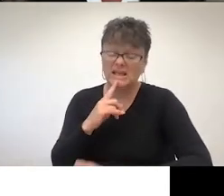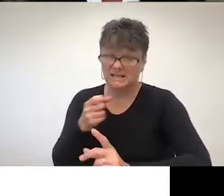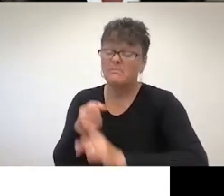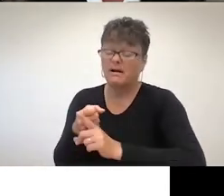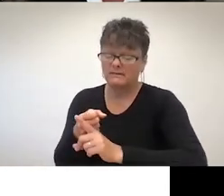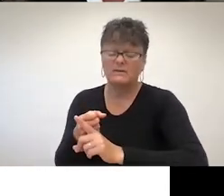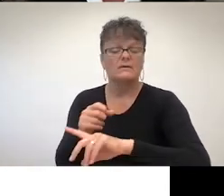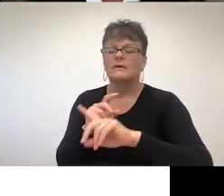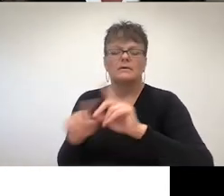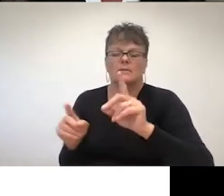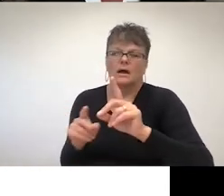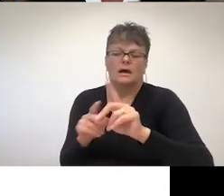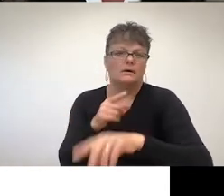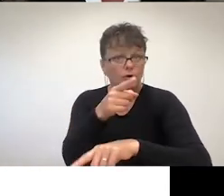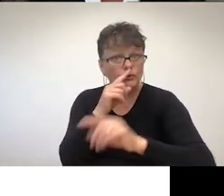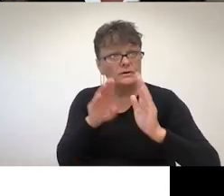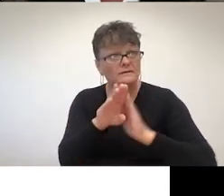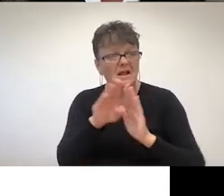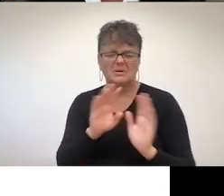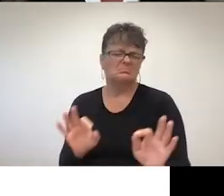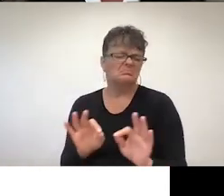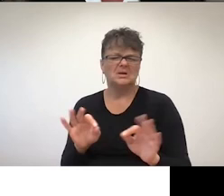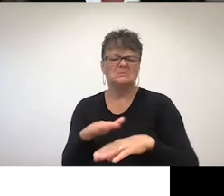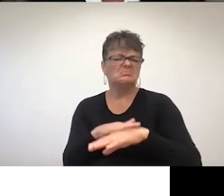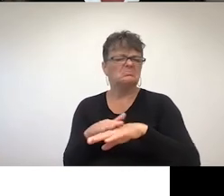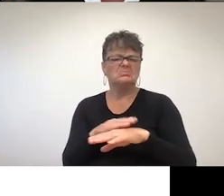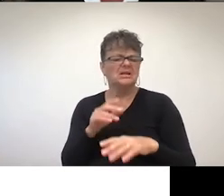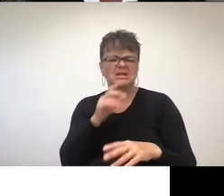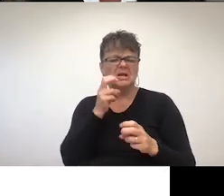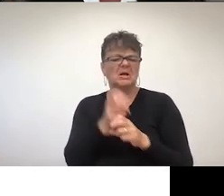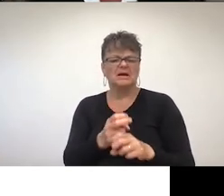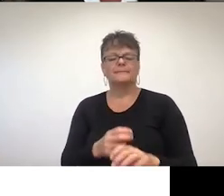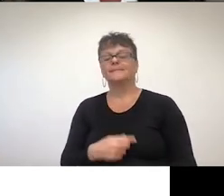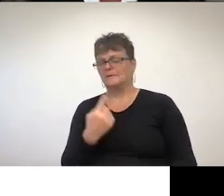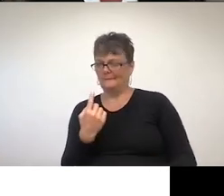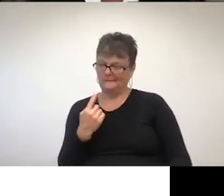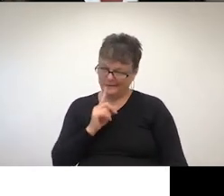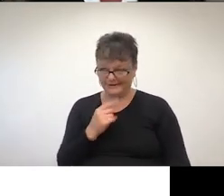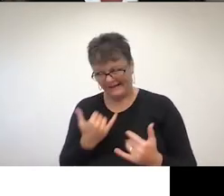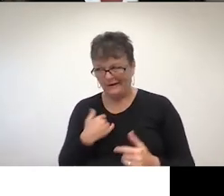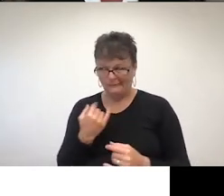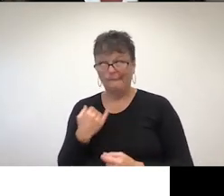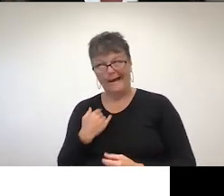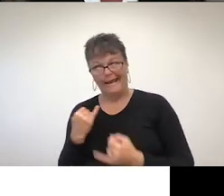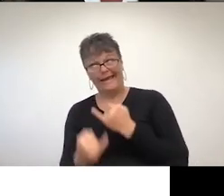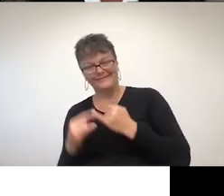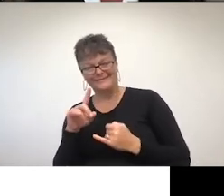to create those partial frameworks. I have one last final question. What are you going to